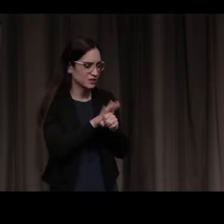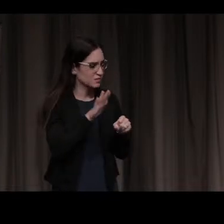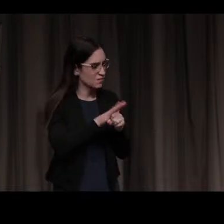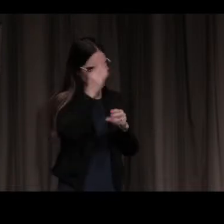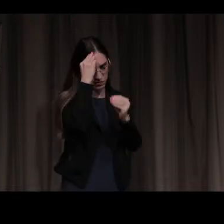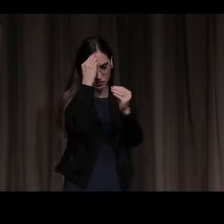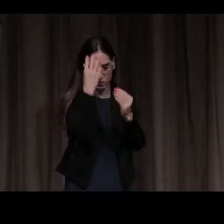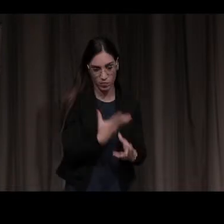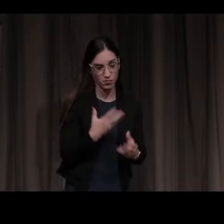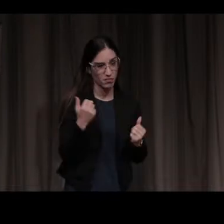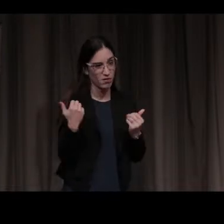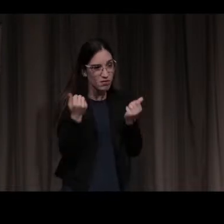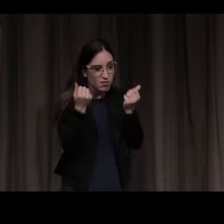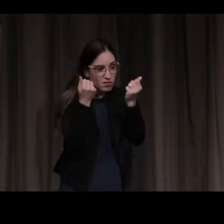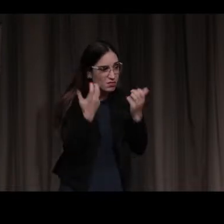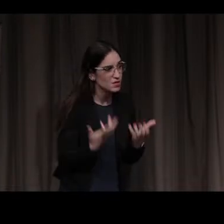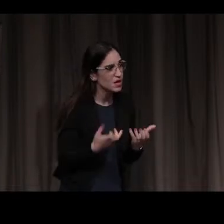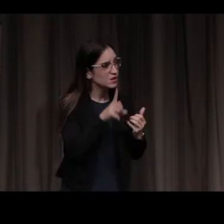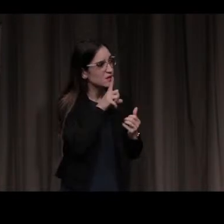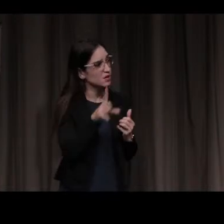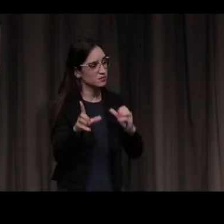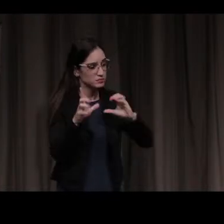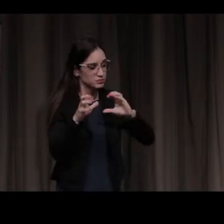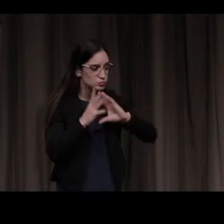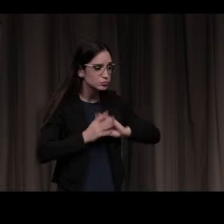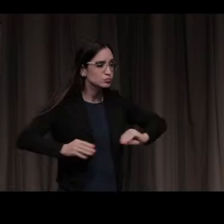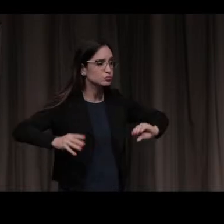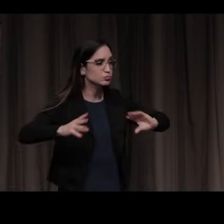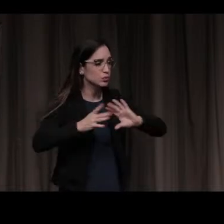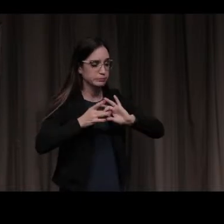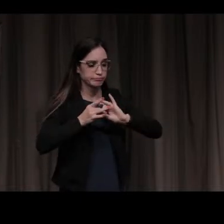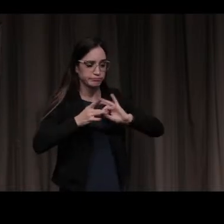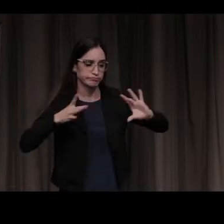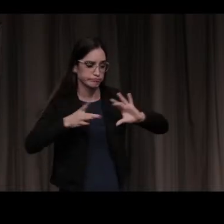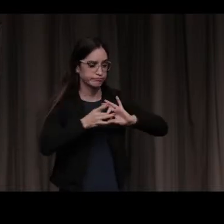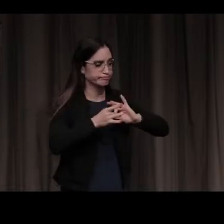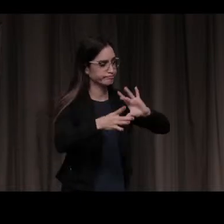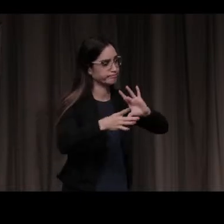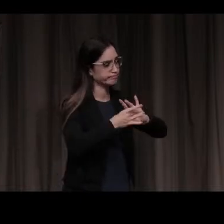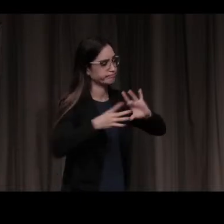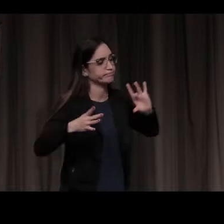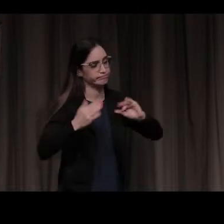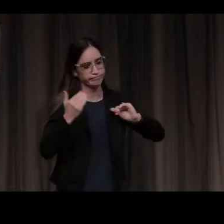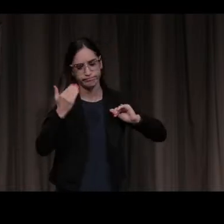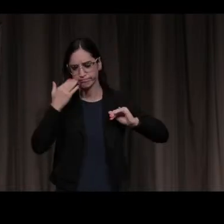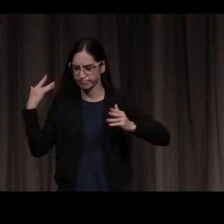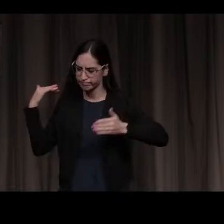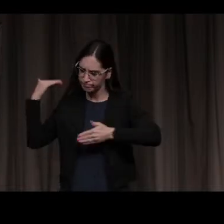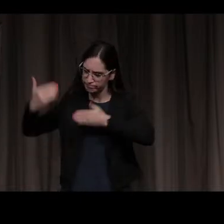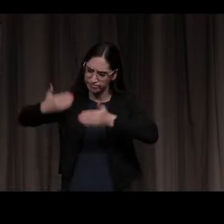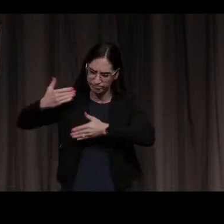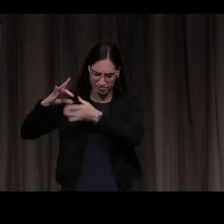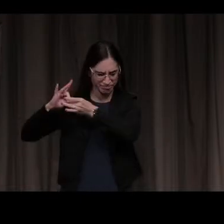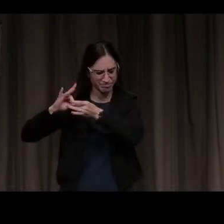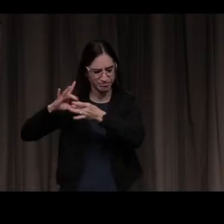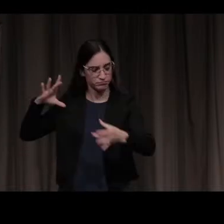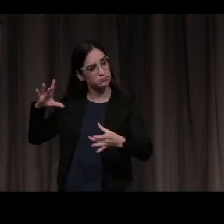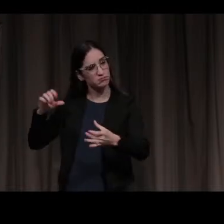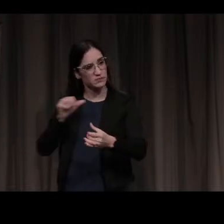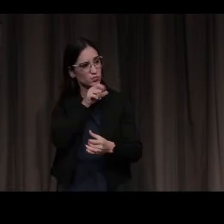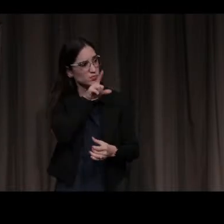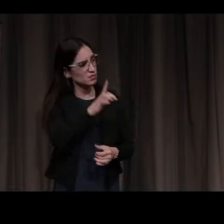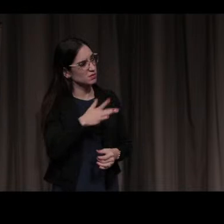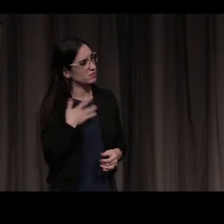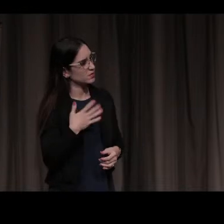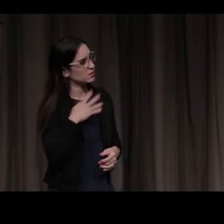much stories of disruption, so much stories of knowledge loss, that it was almost upsetting